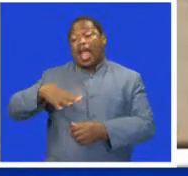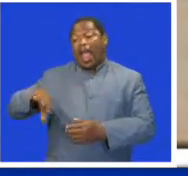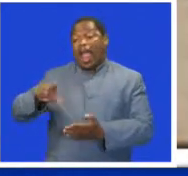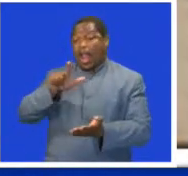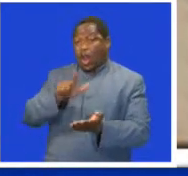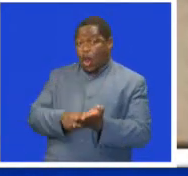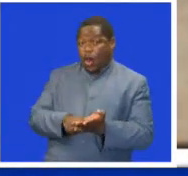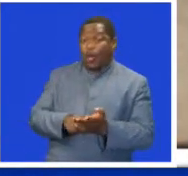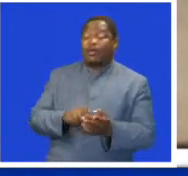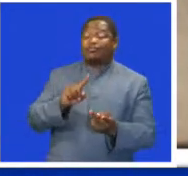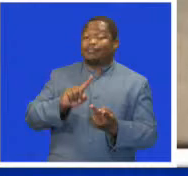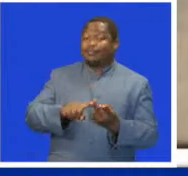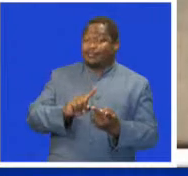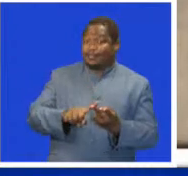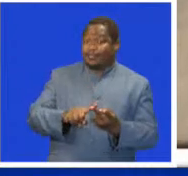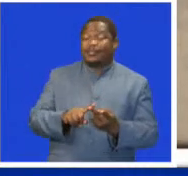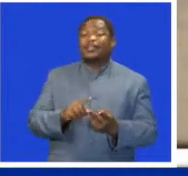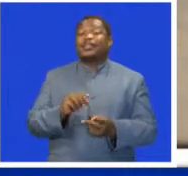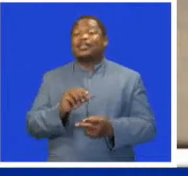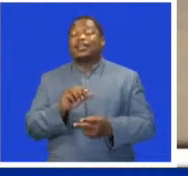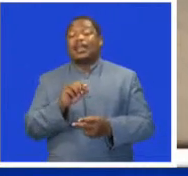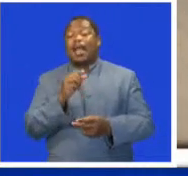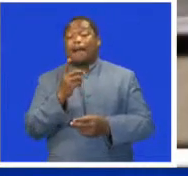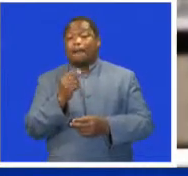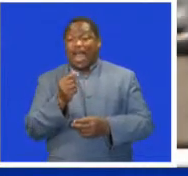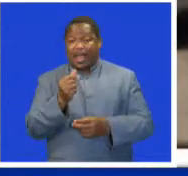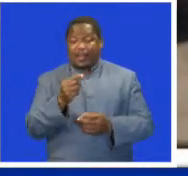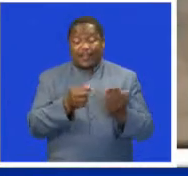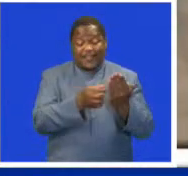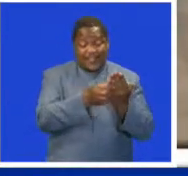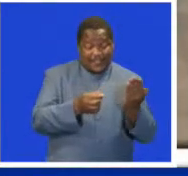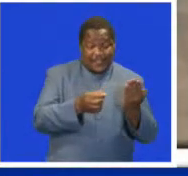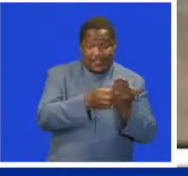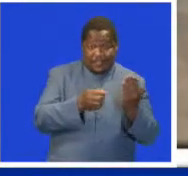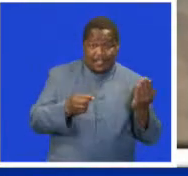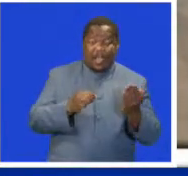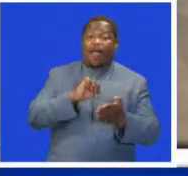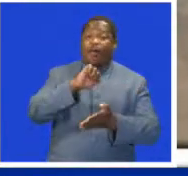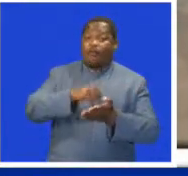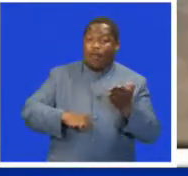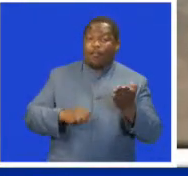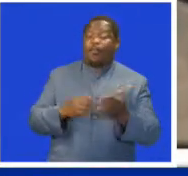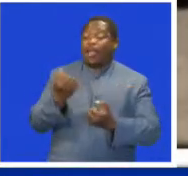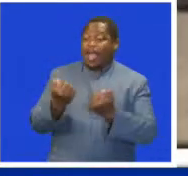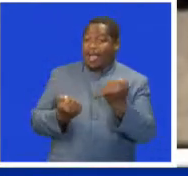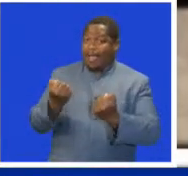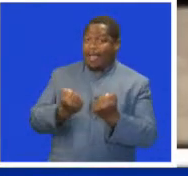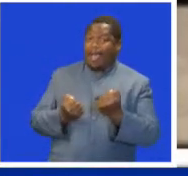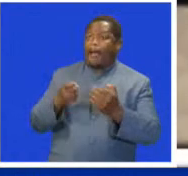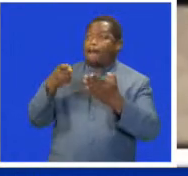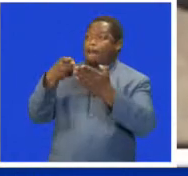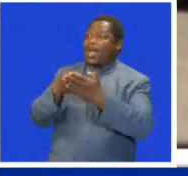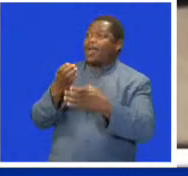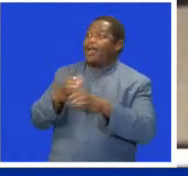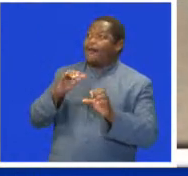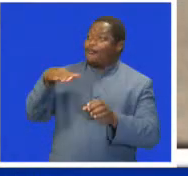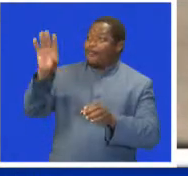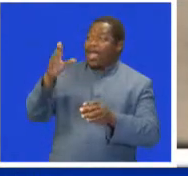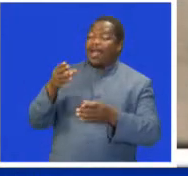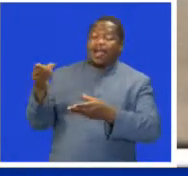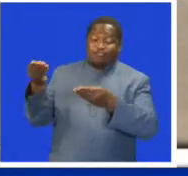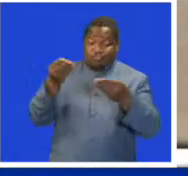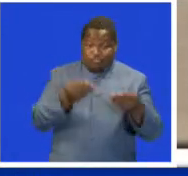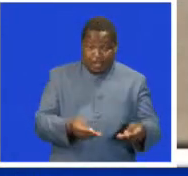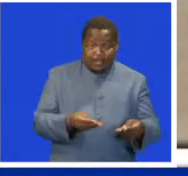the imposition of levy on imported motor vehicles notice of 2020. Lona mthetho ukhulumisa